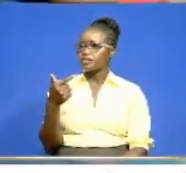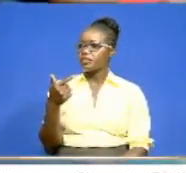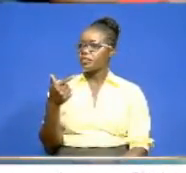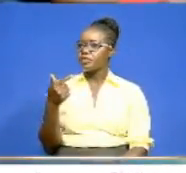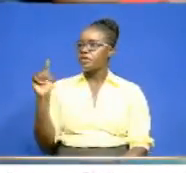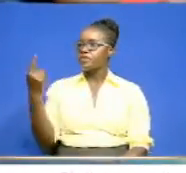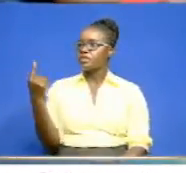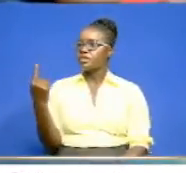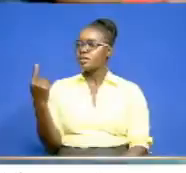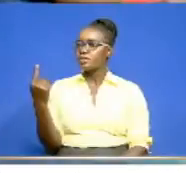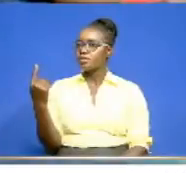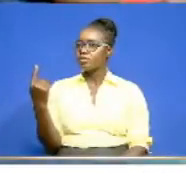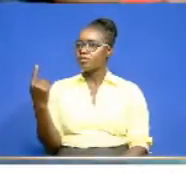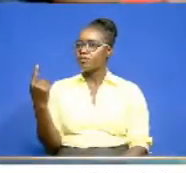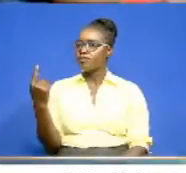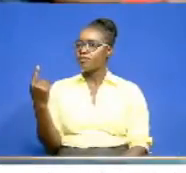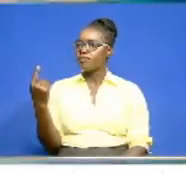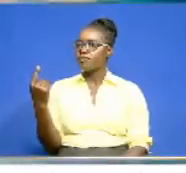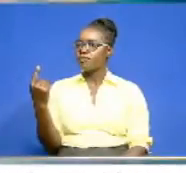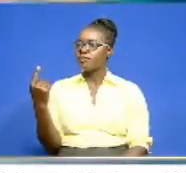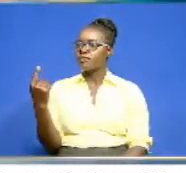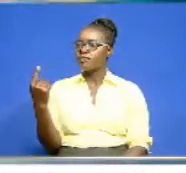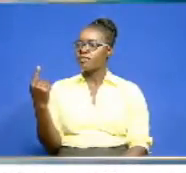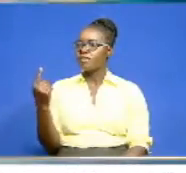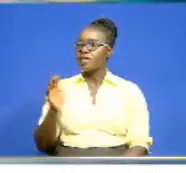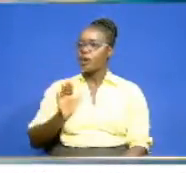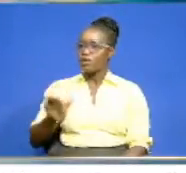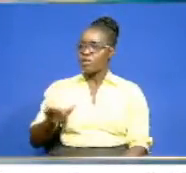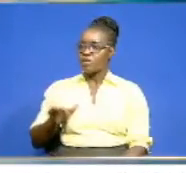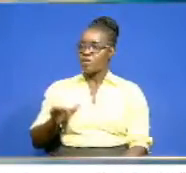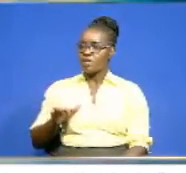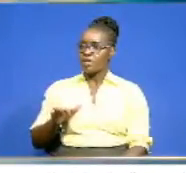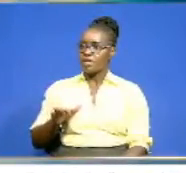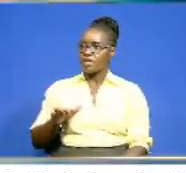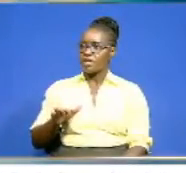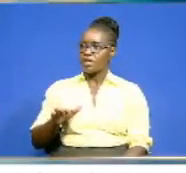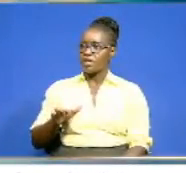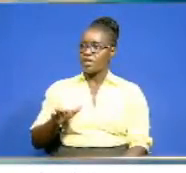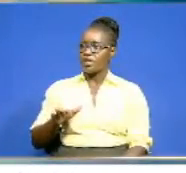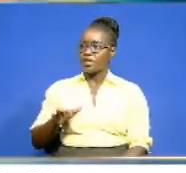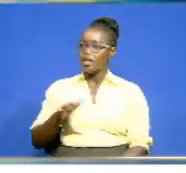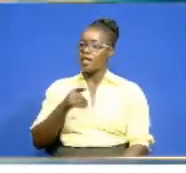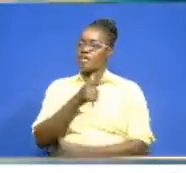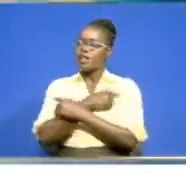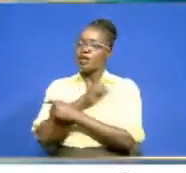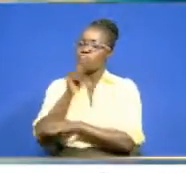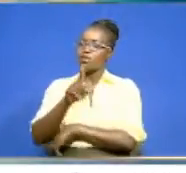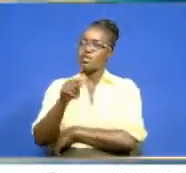first of all, I have to tell women, they should love one another.